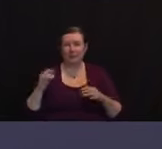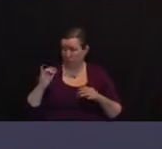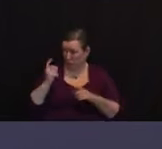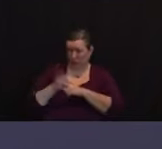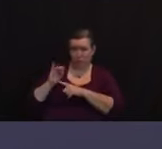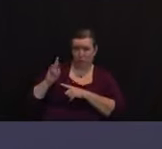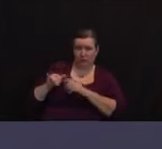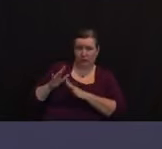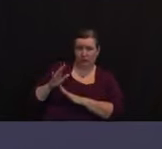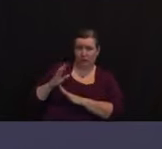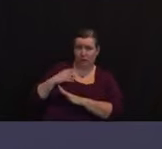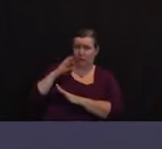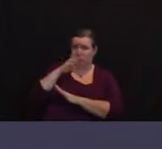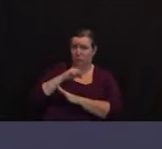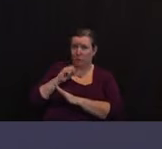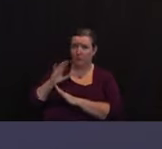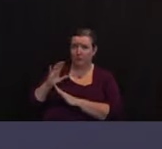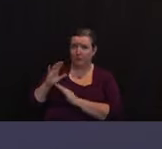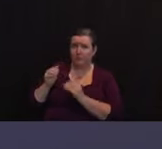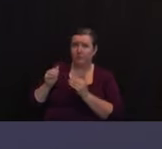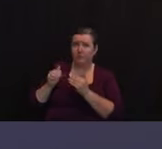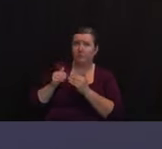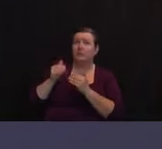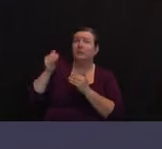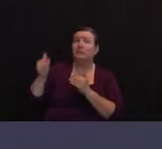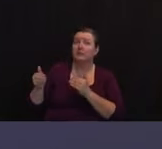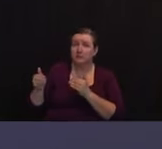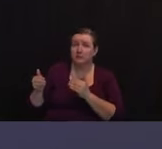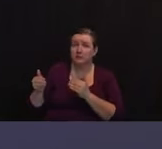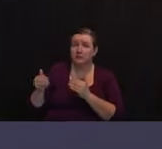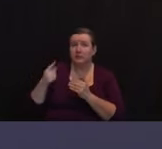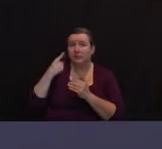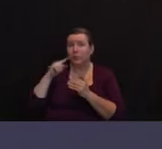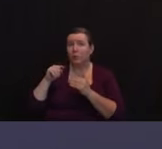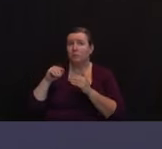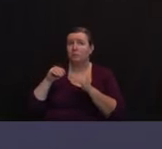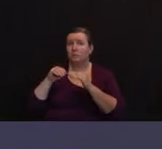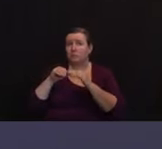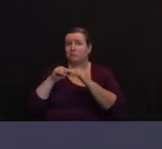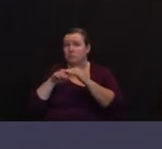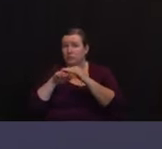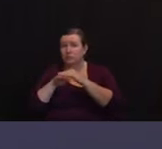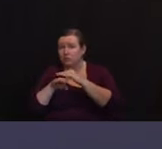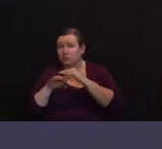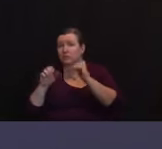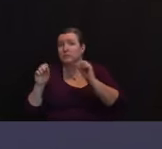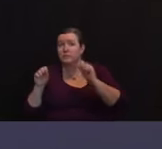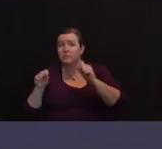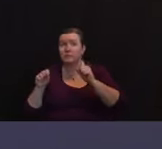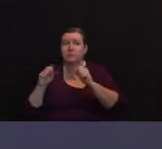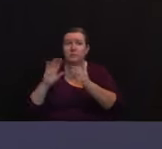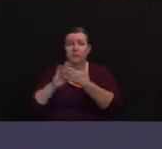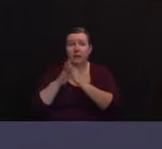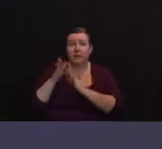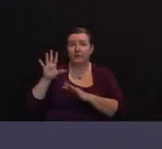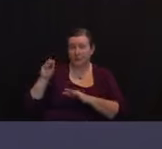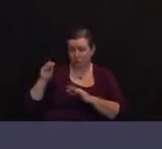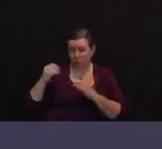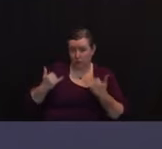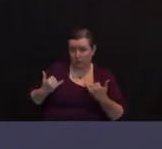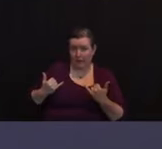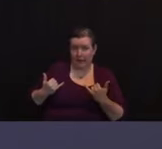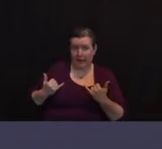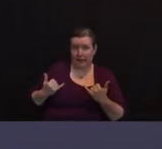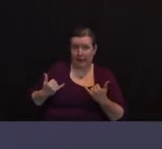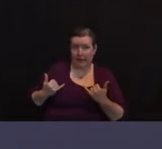next move on the indoor capacities was going to be to 50, and that's what we're saying today, effective a week from Friday. I think